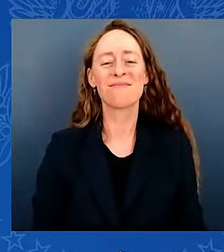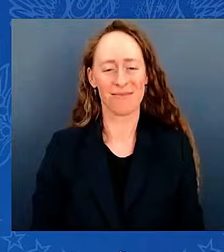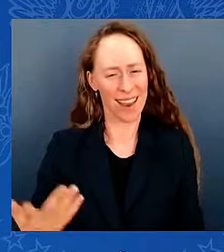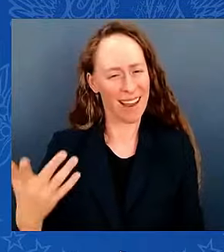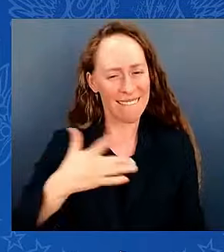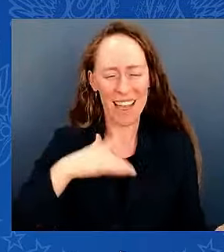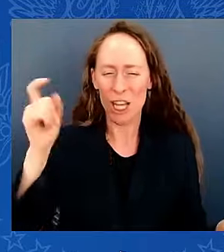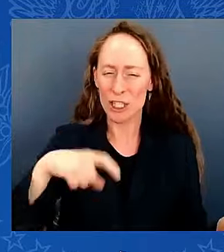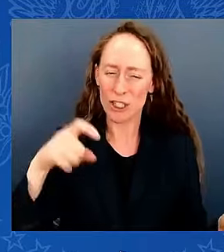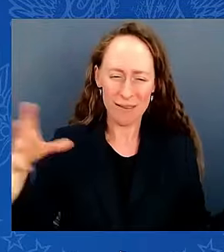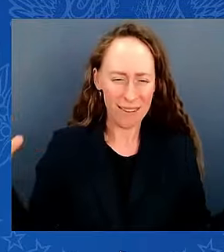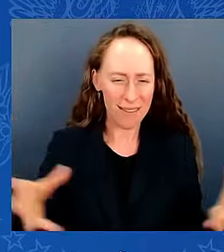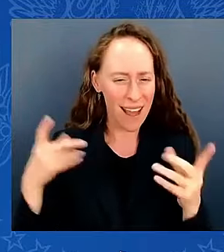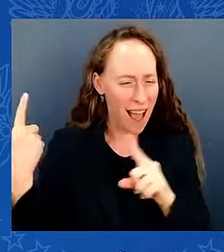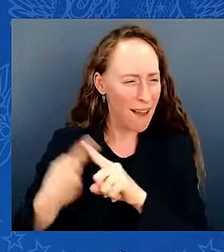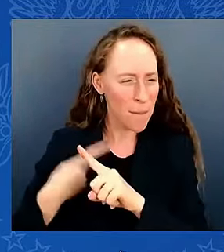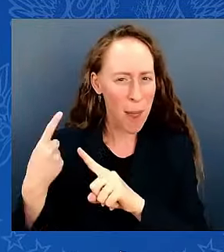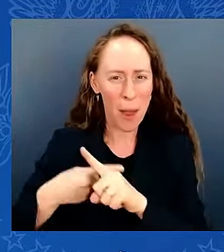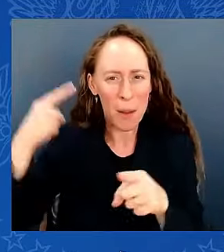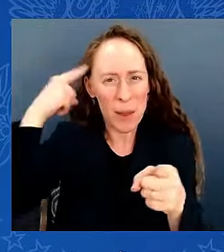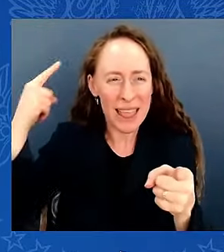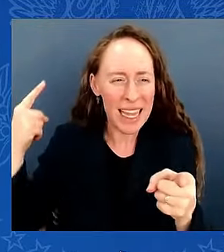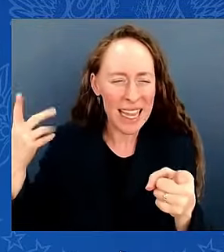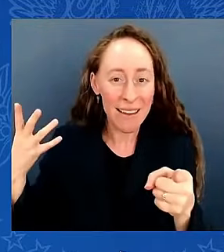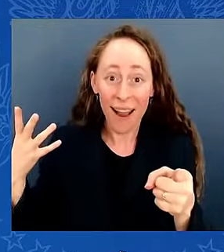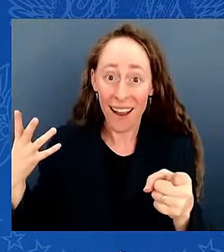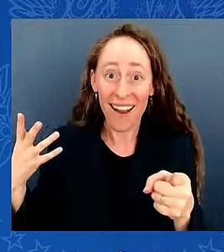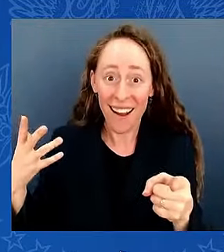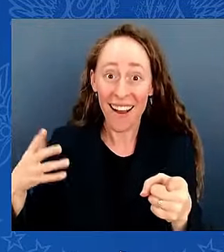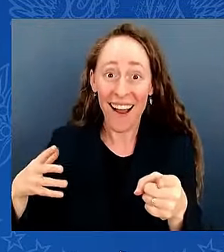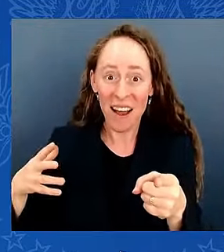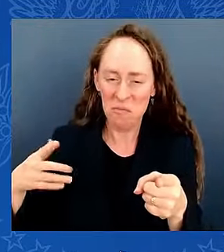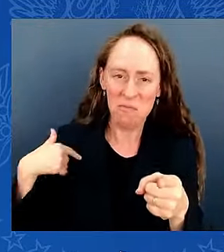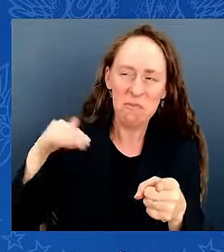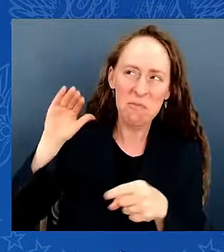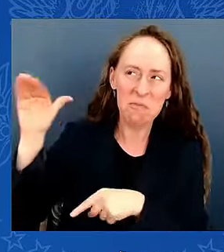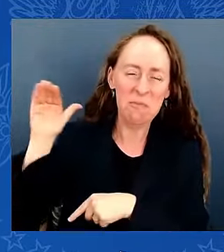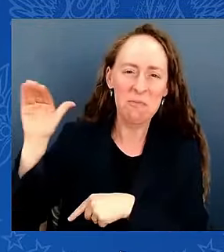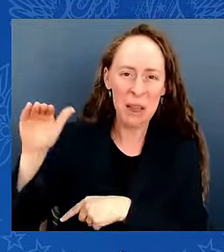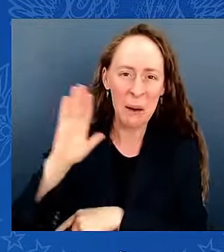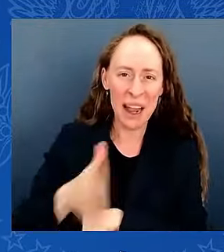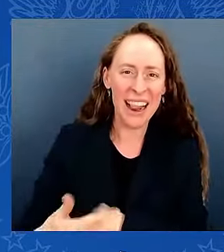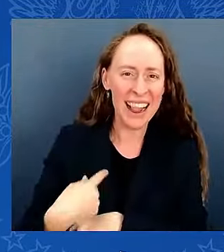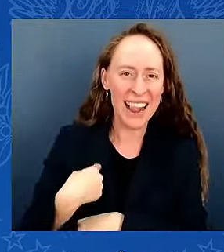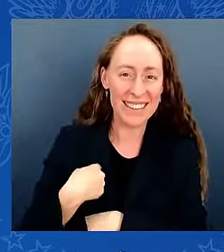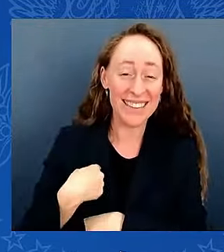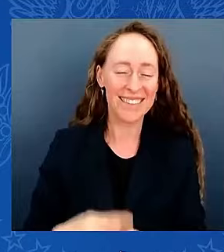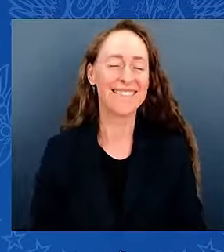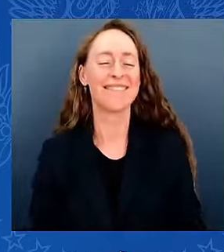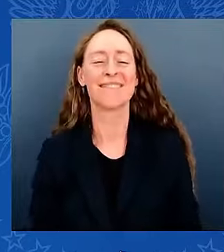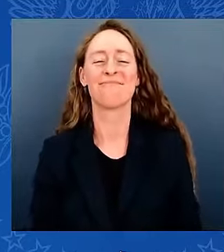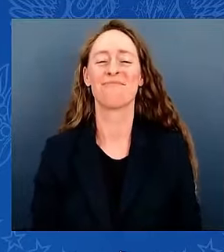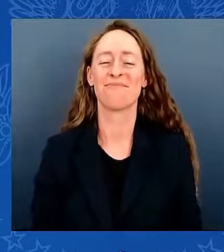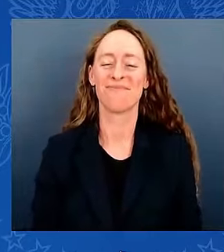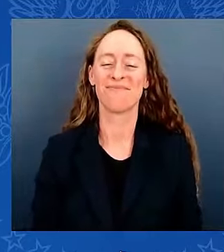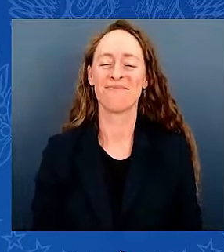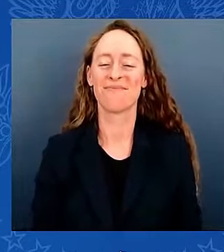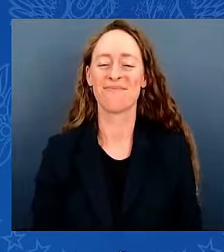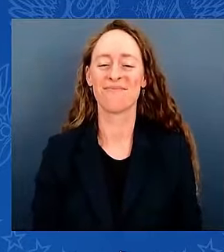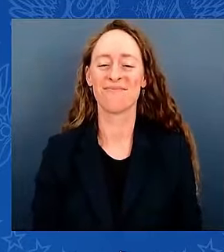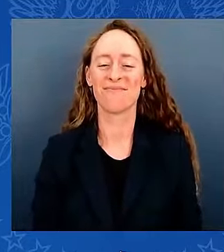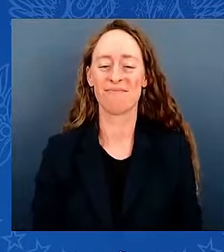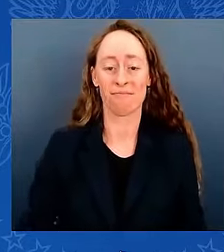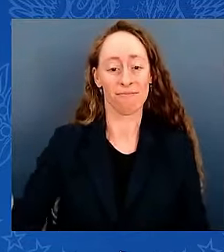talk to the boss about that one. So we're all here because we have a president and a vice president who